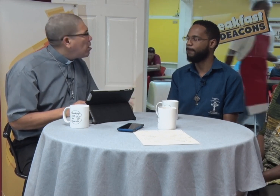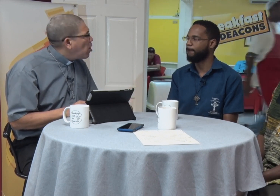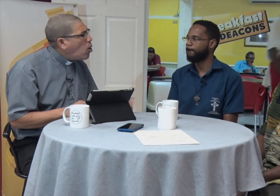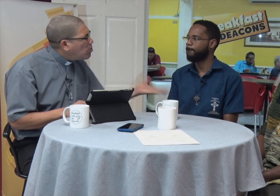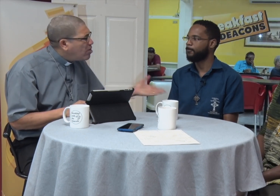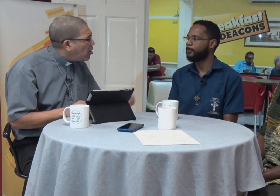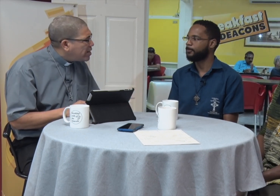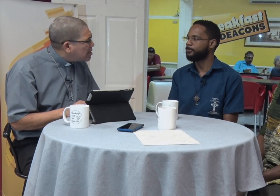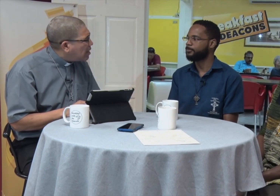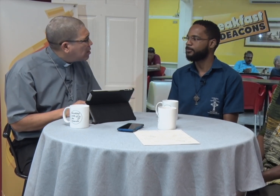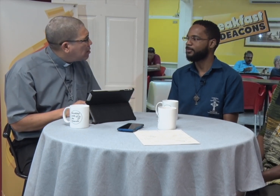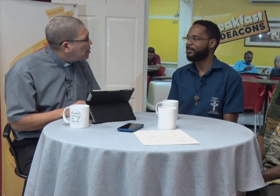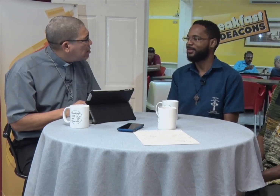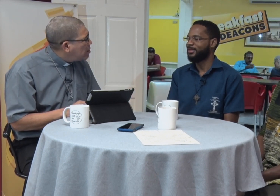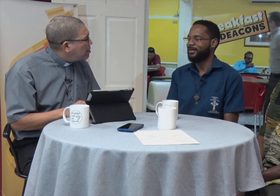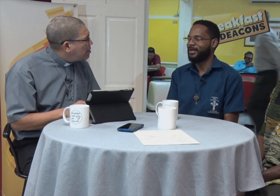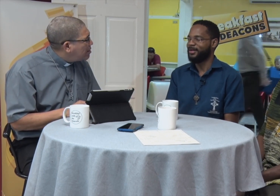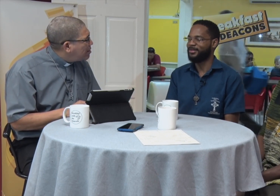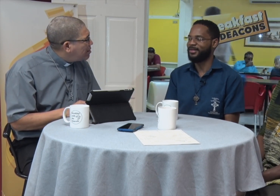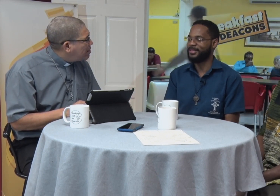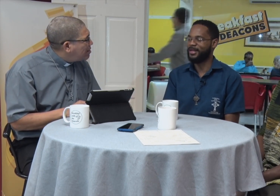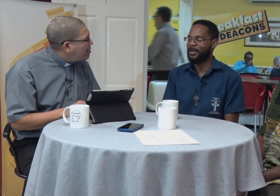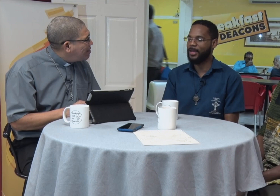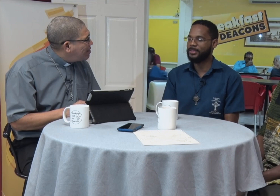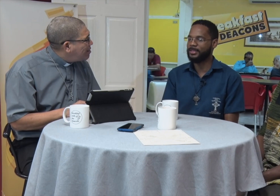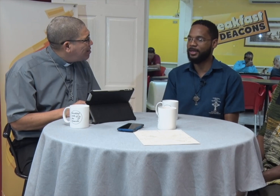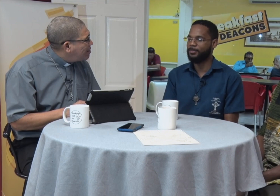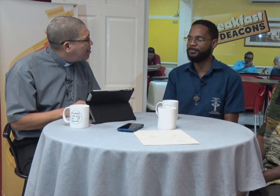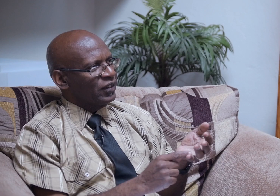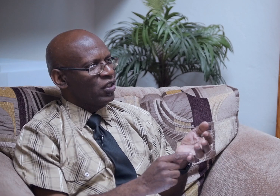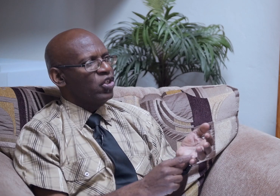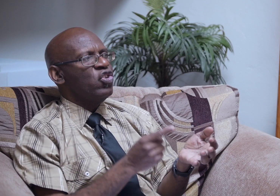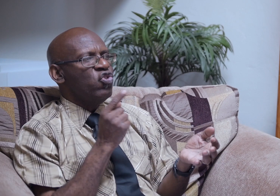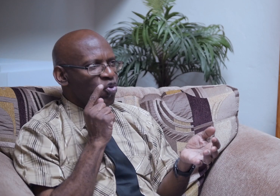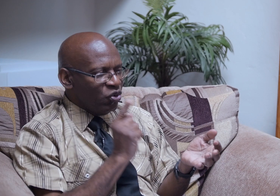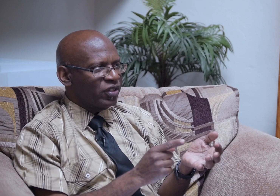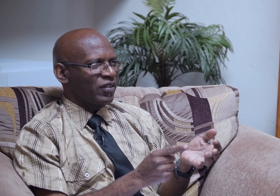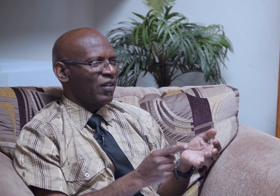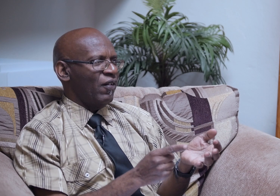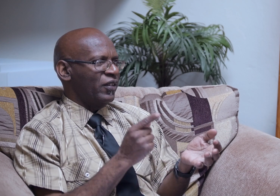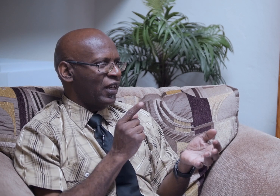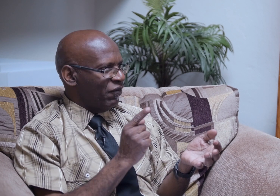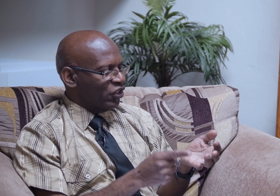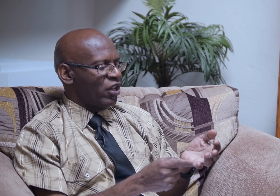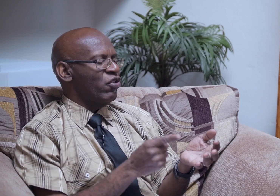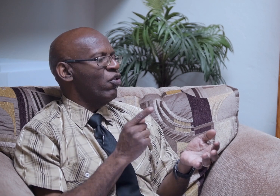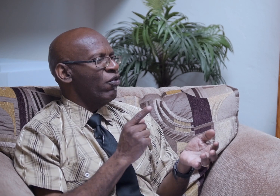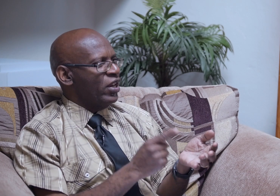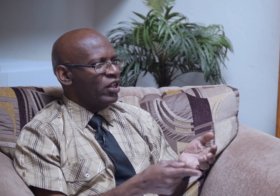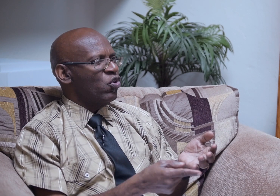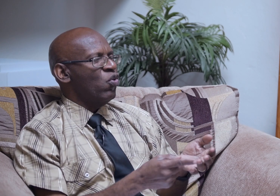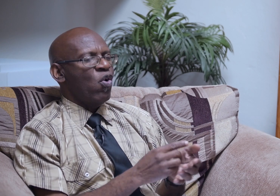way to connect with congregations outside the walls of churches. We embrace the use of